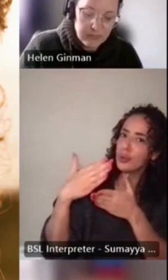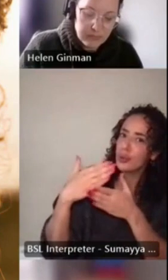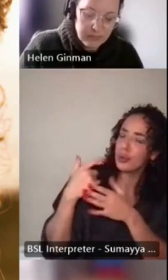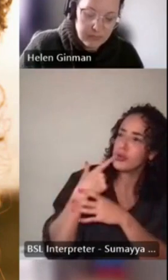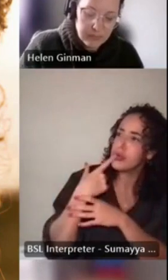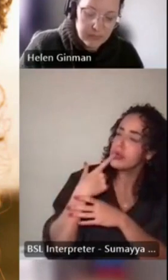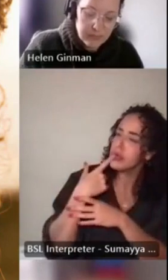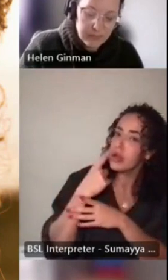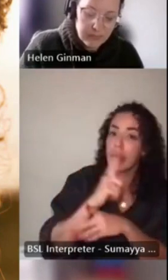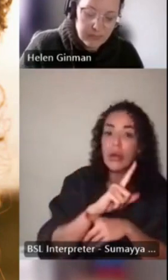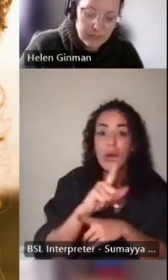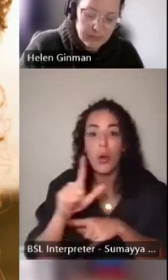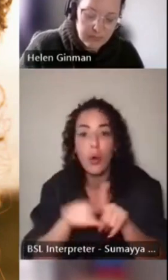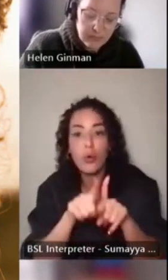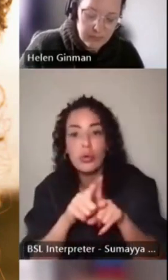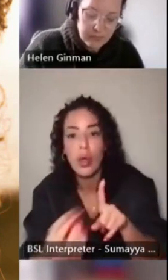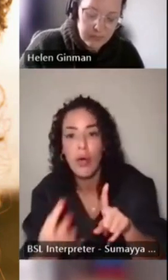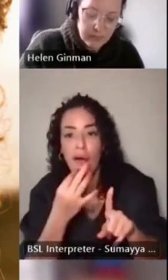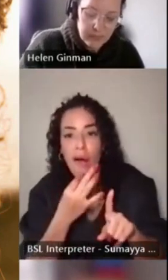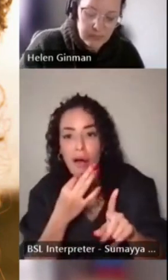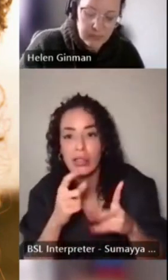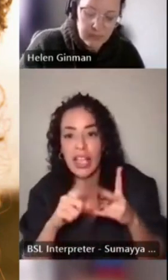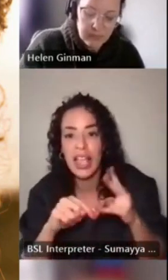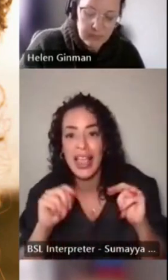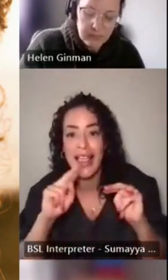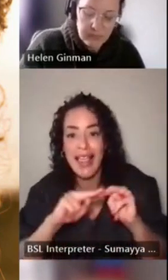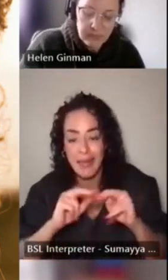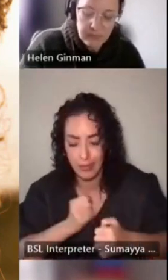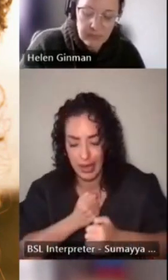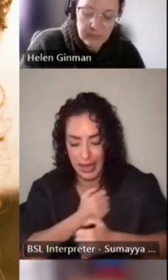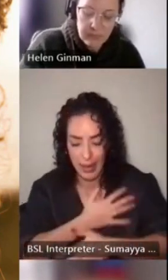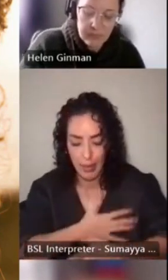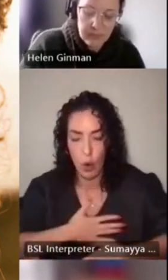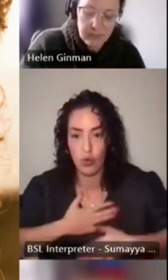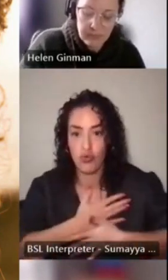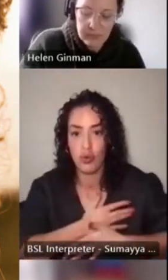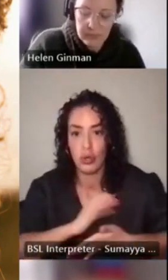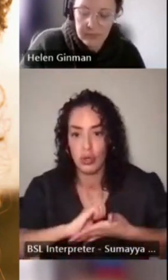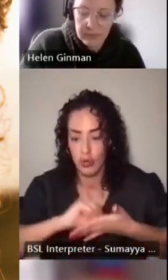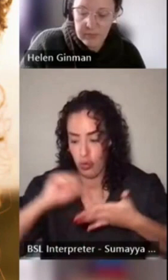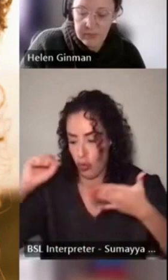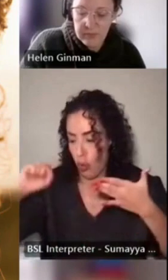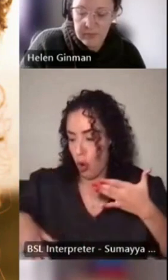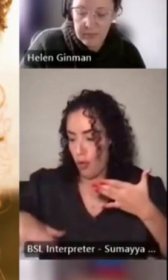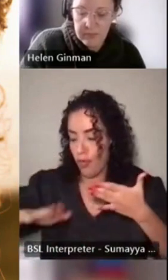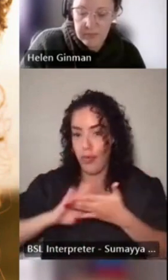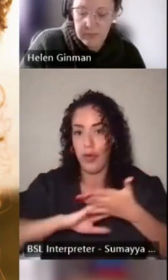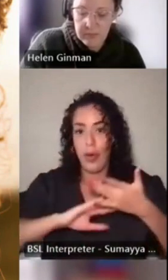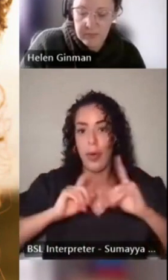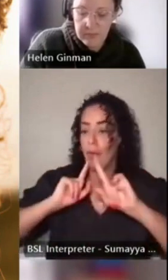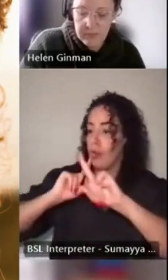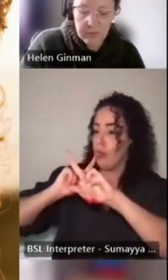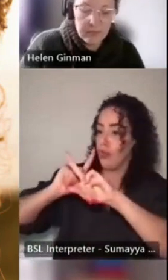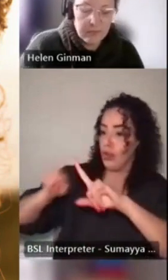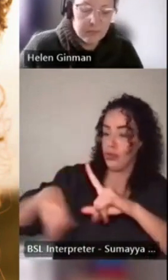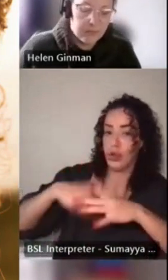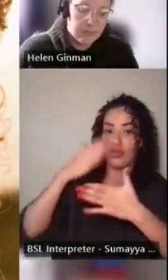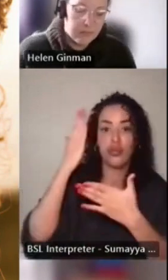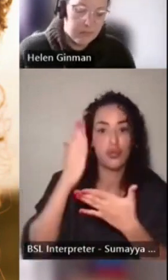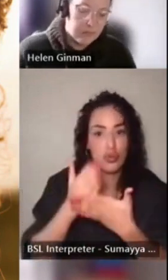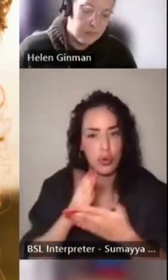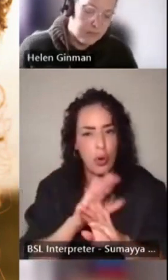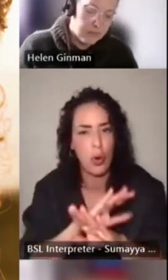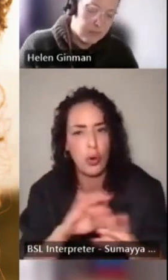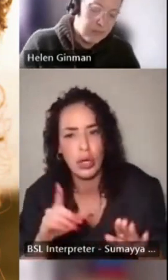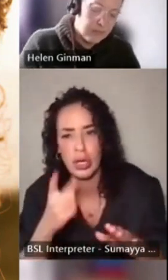again, you can ask, if I remove the emotional delivery, is the message true? So sometimes it can be really hard when someone